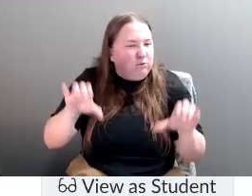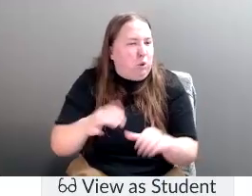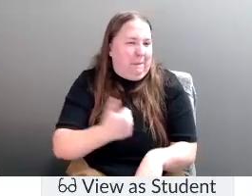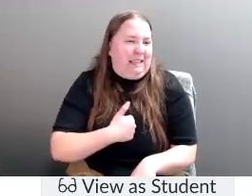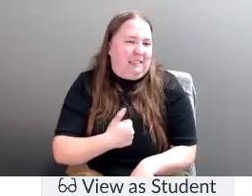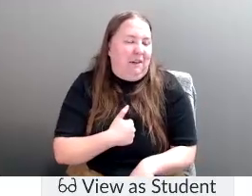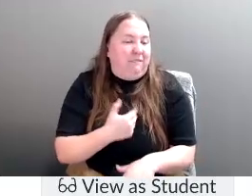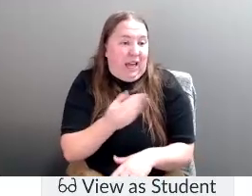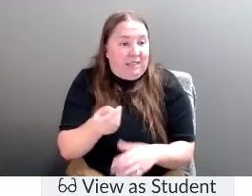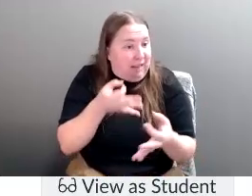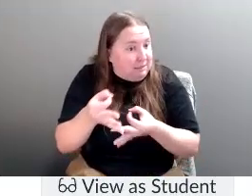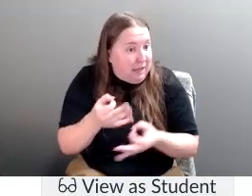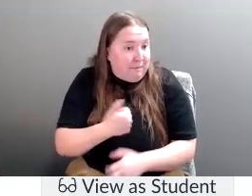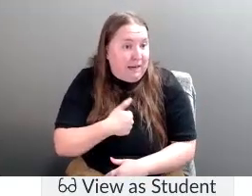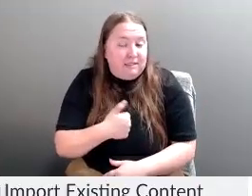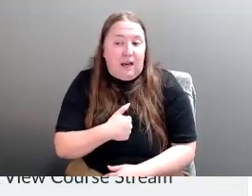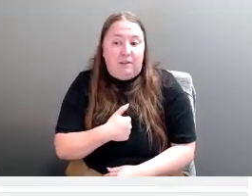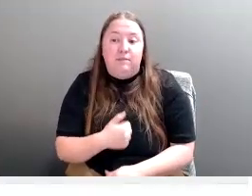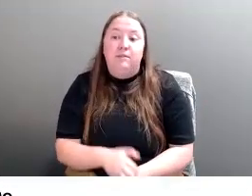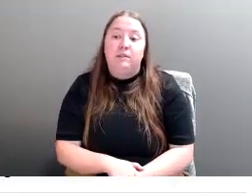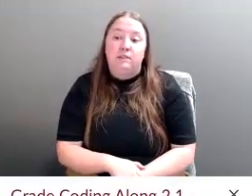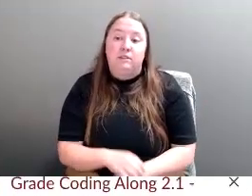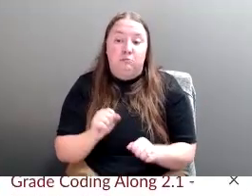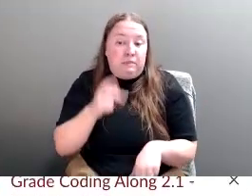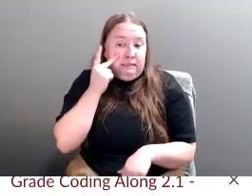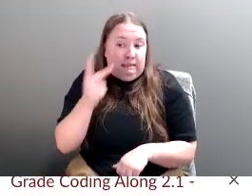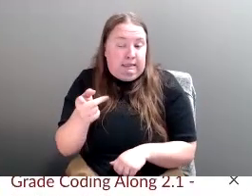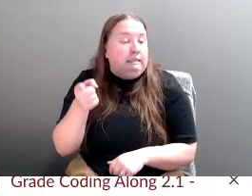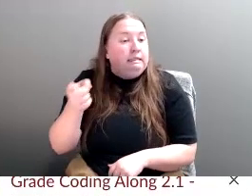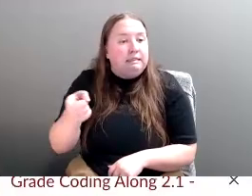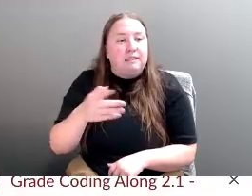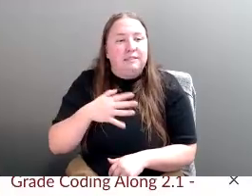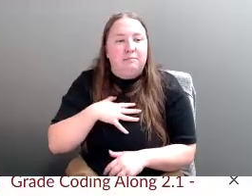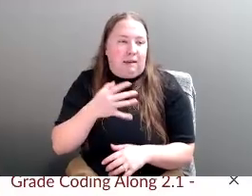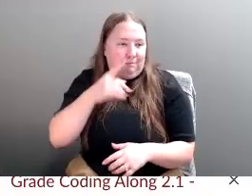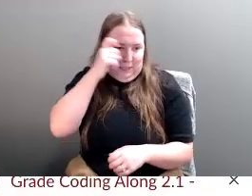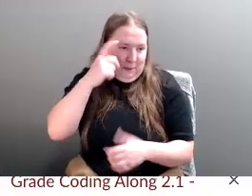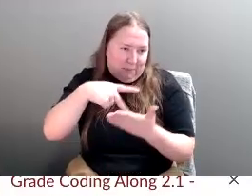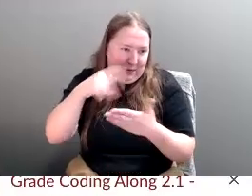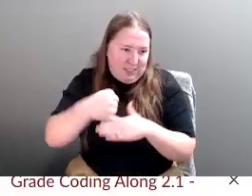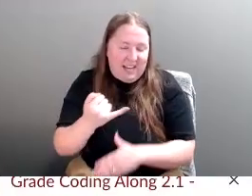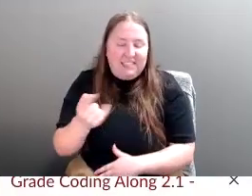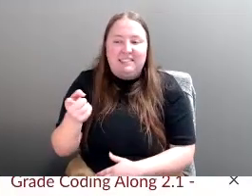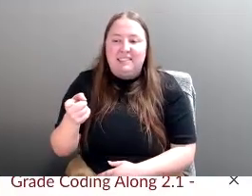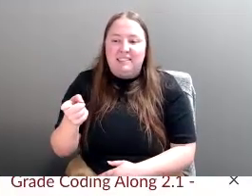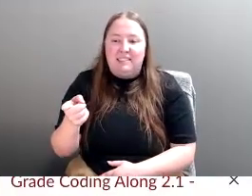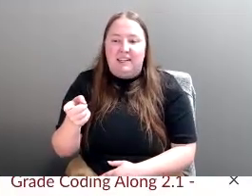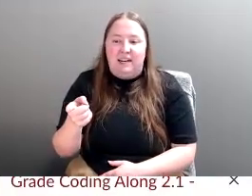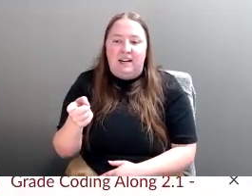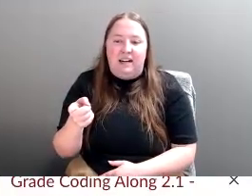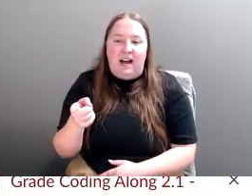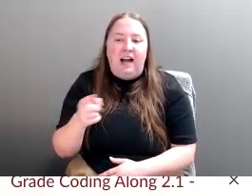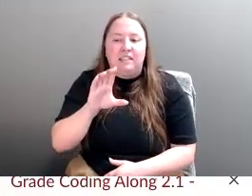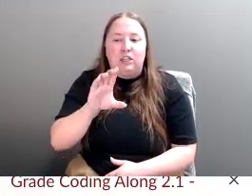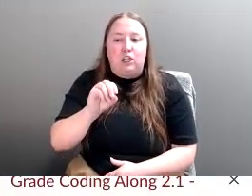that, explain it. So what I did, and you can see this was my summer project, is I went through and I did what's